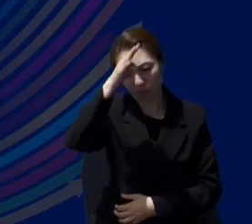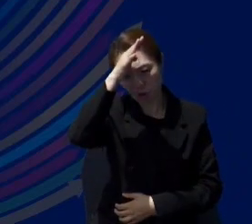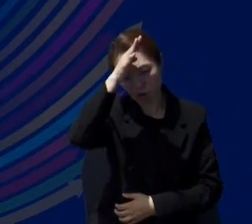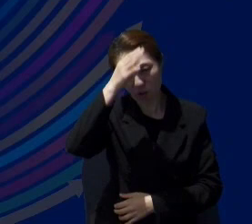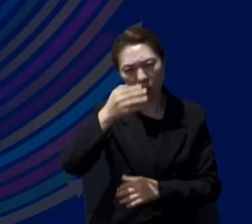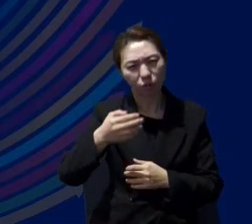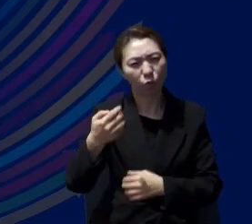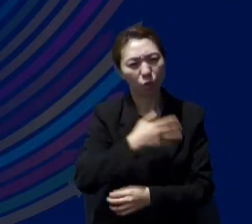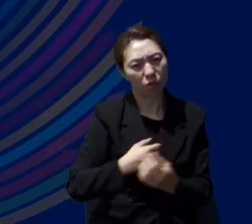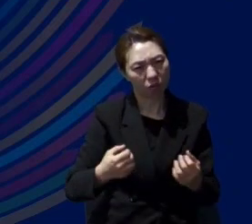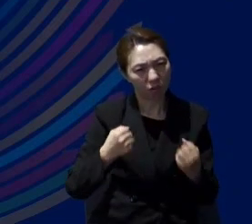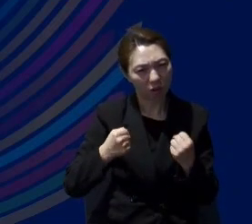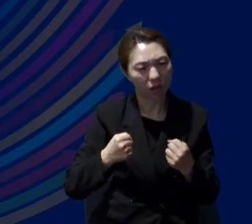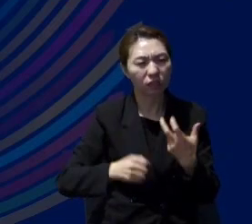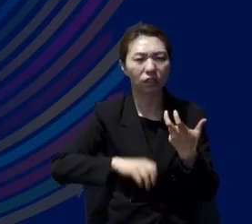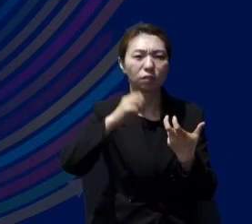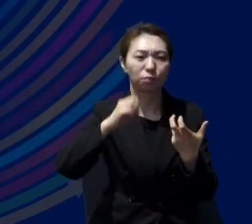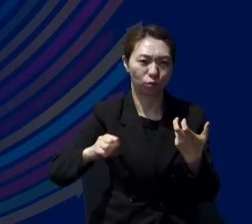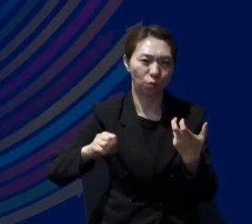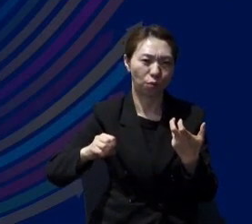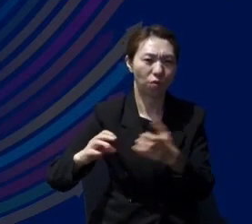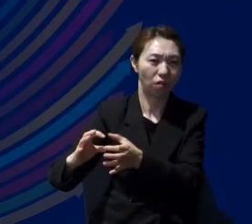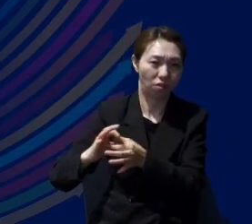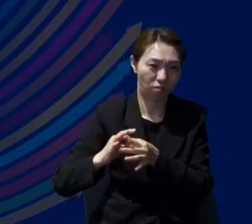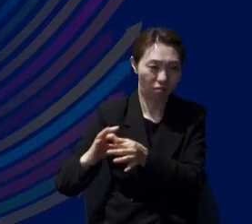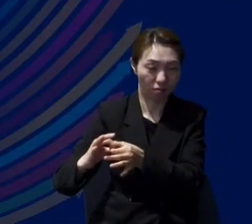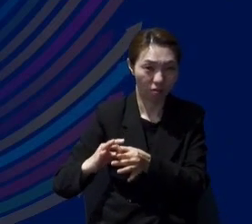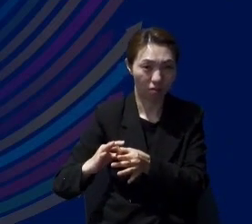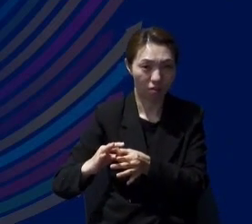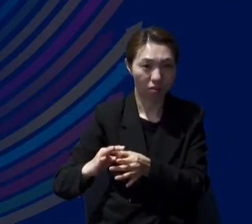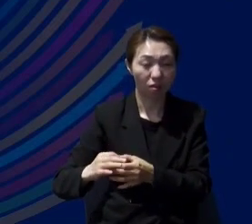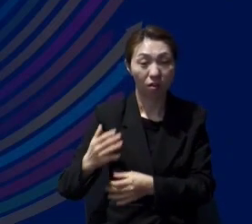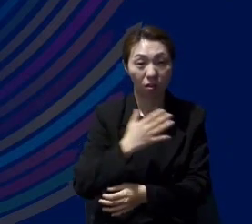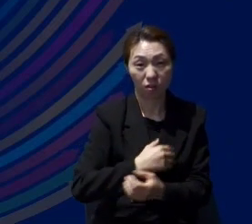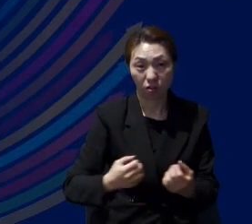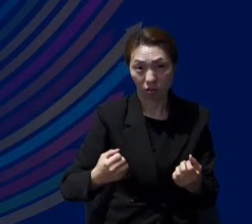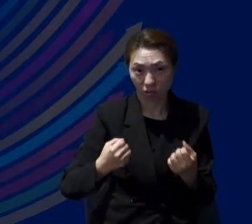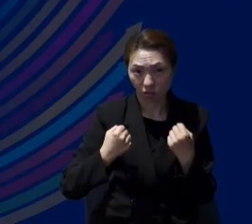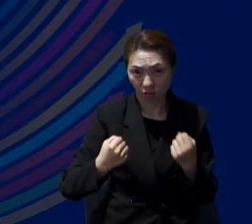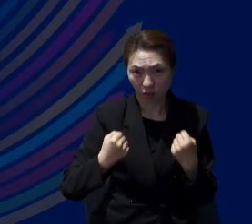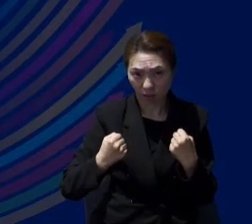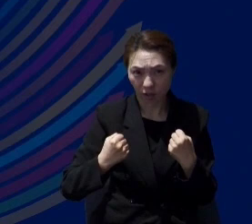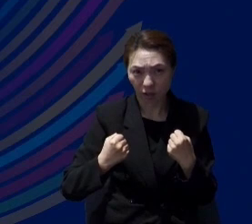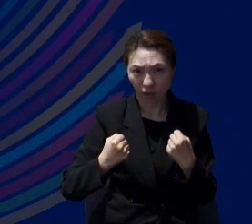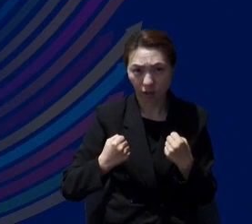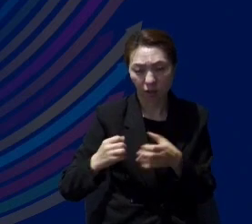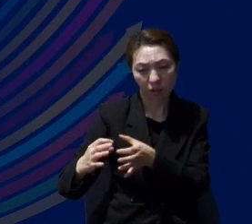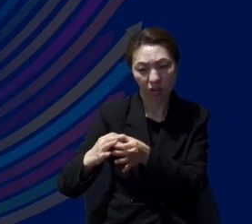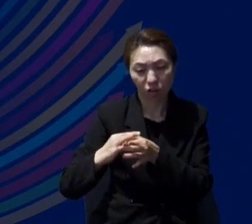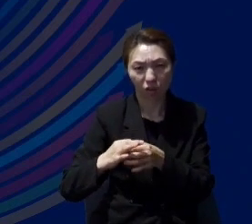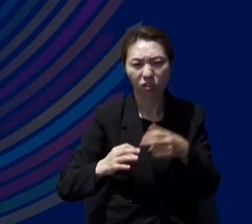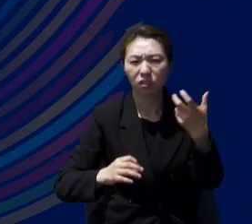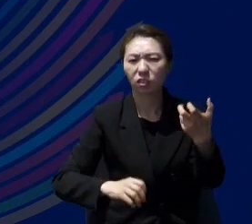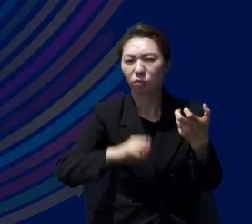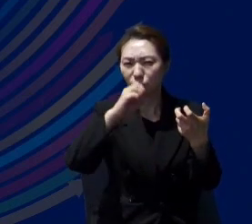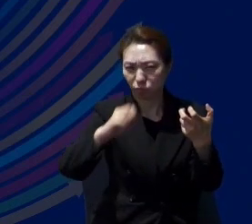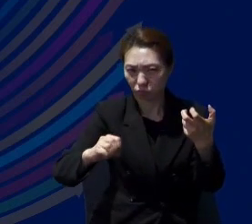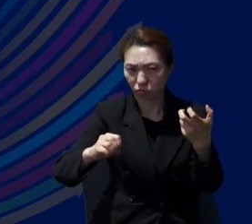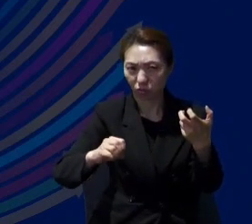important to remind ourselves, because I think sometimes when we are educated in medical school, we're not taught this,